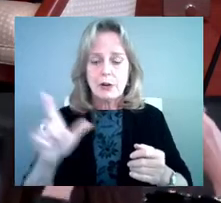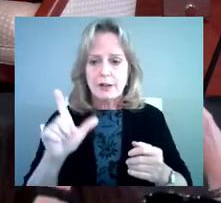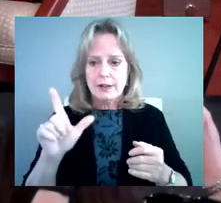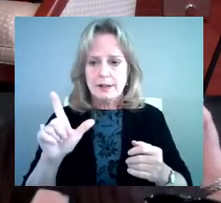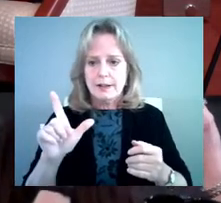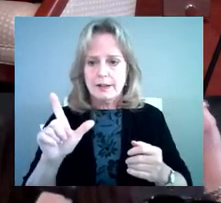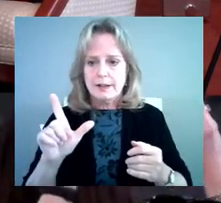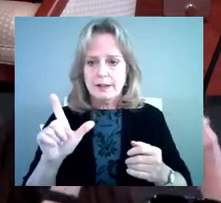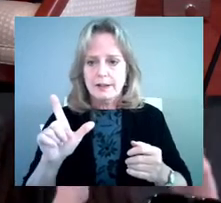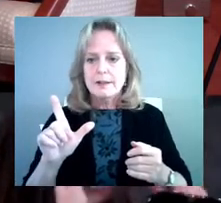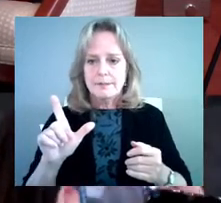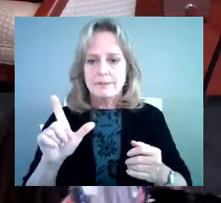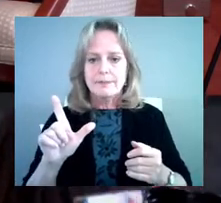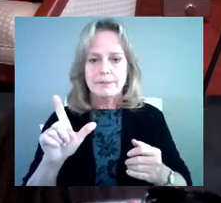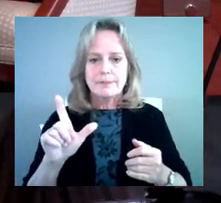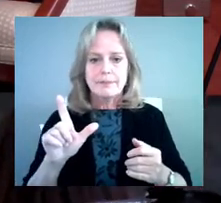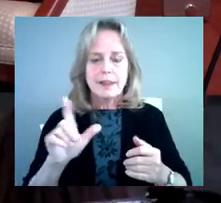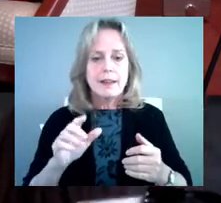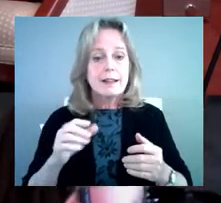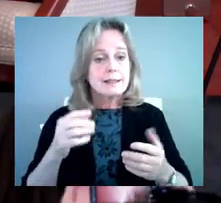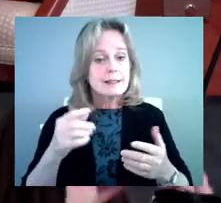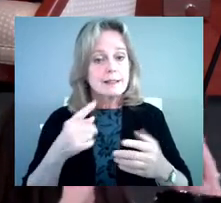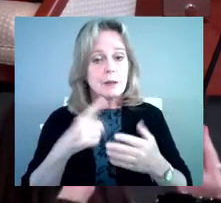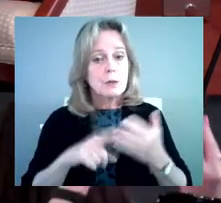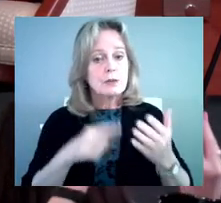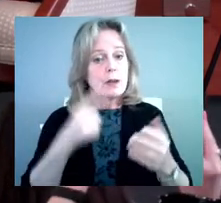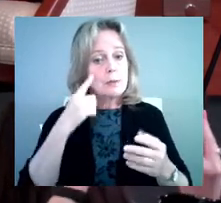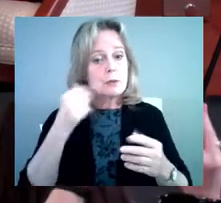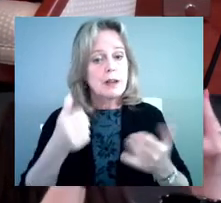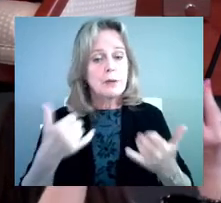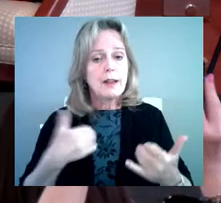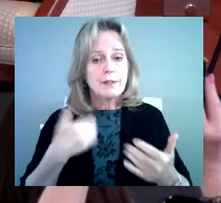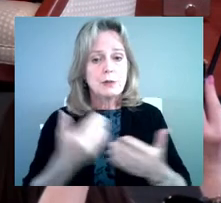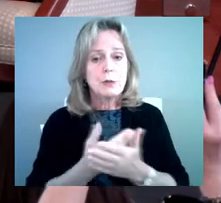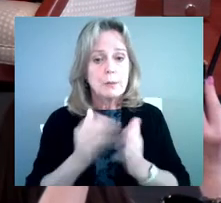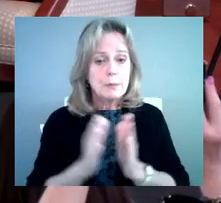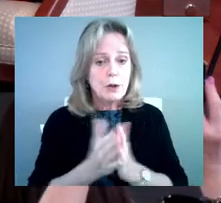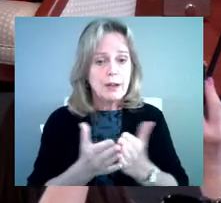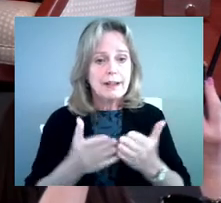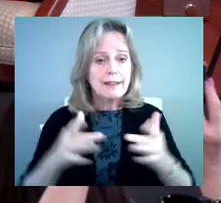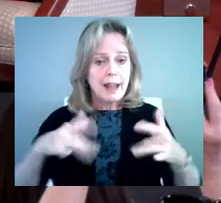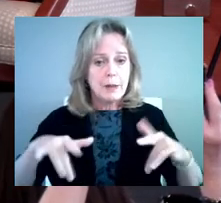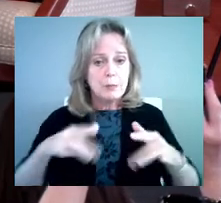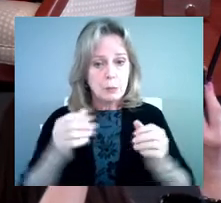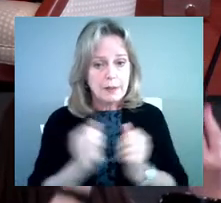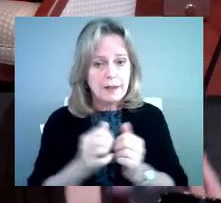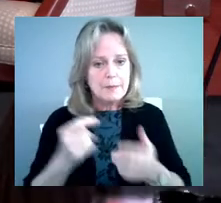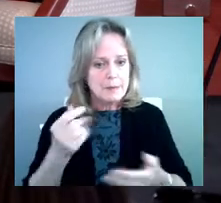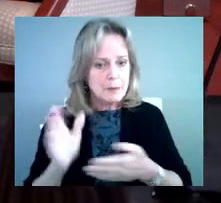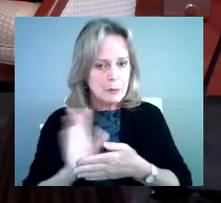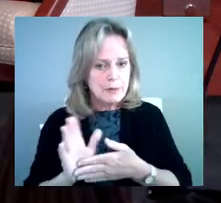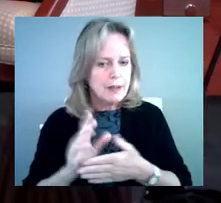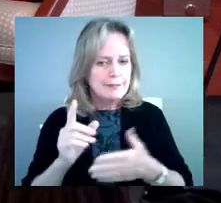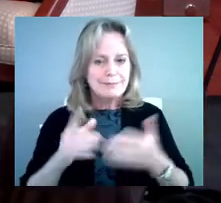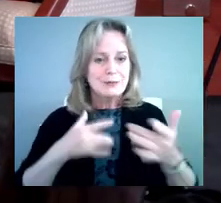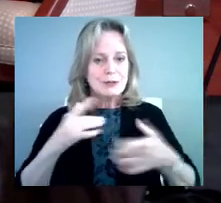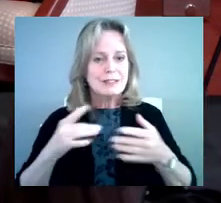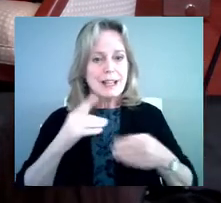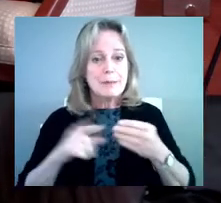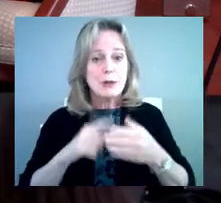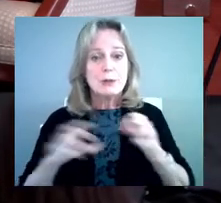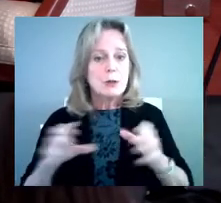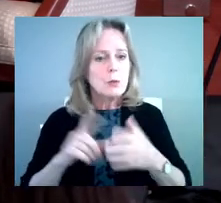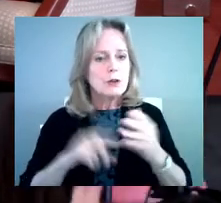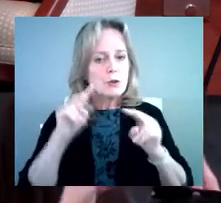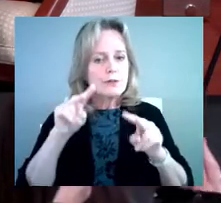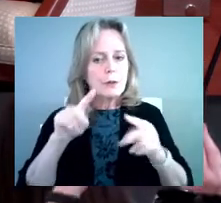us a little bit about what you're up to now. You've got the new book and the album that goes with it, maybe a movie. What you're excited about doing and what you're looking